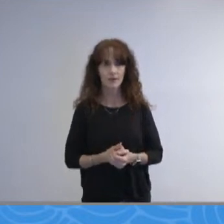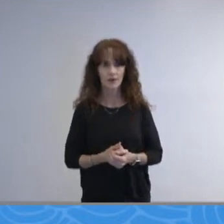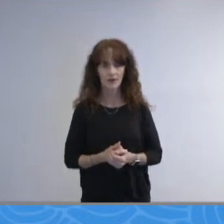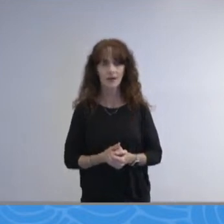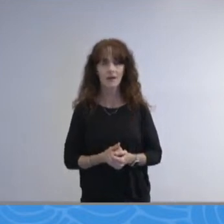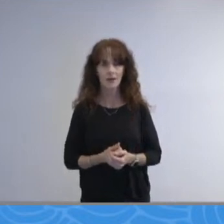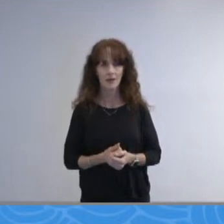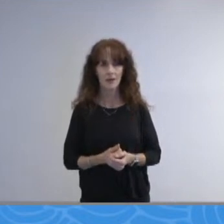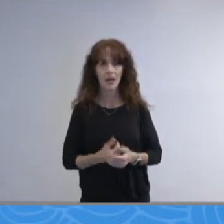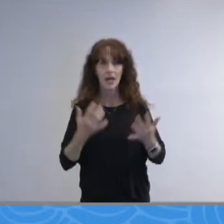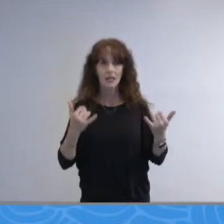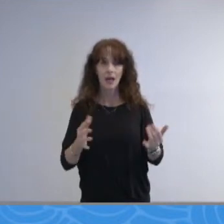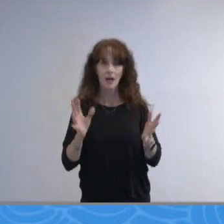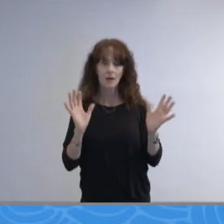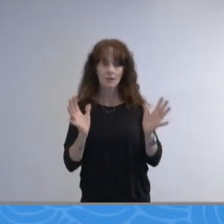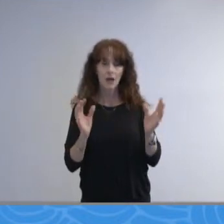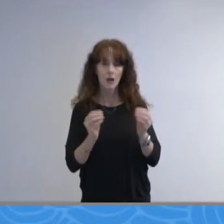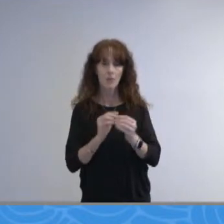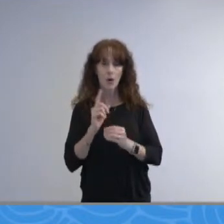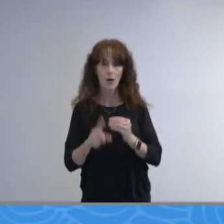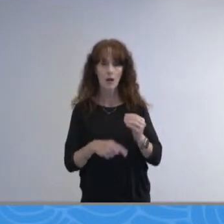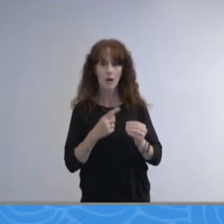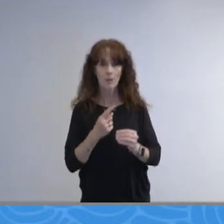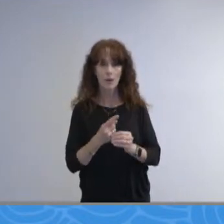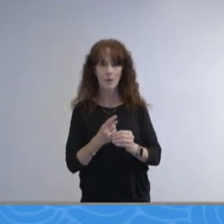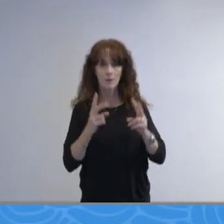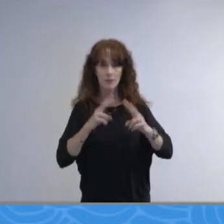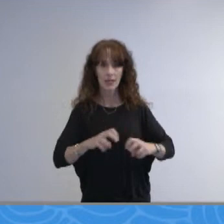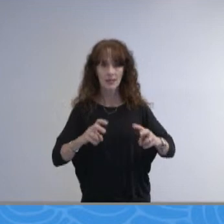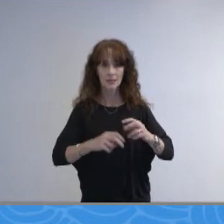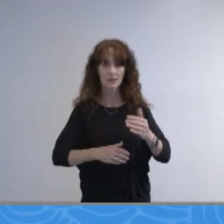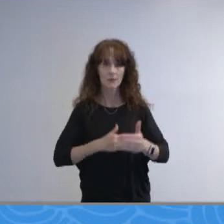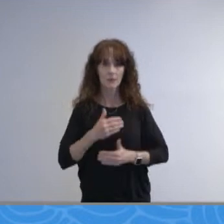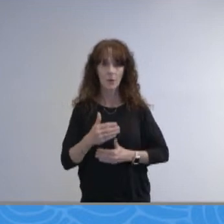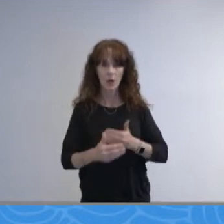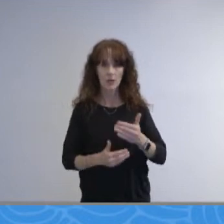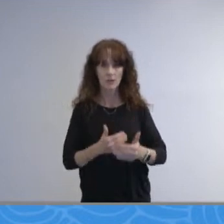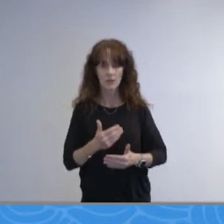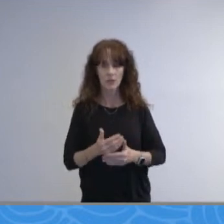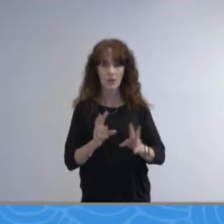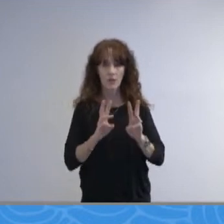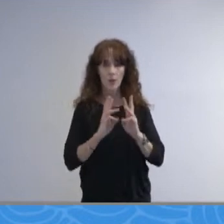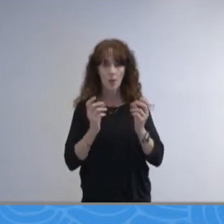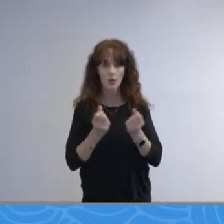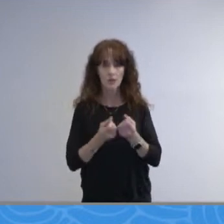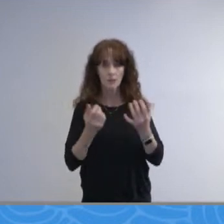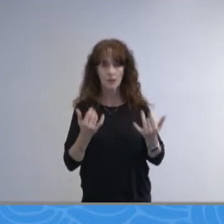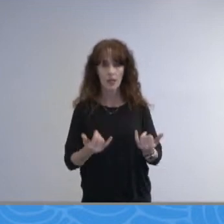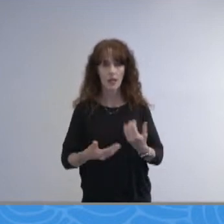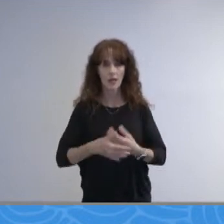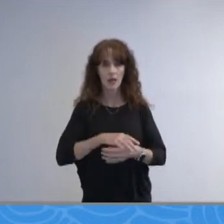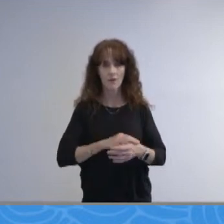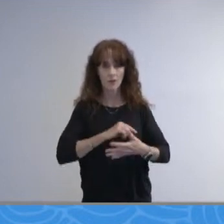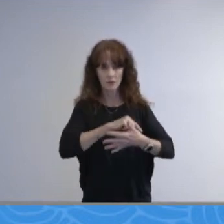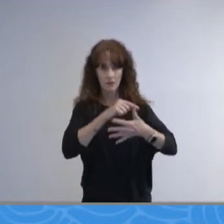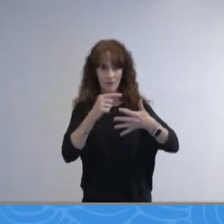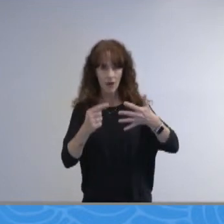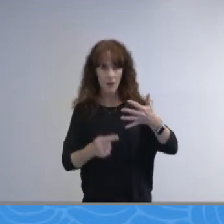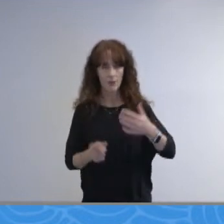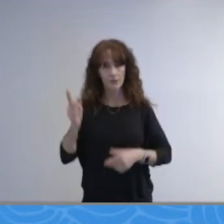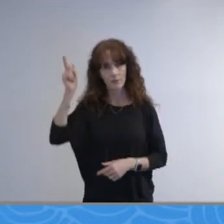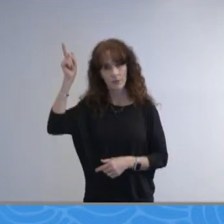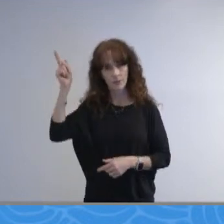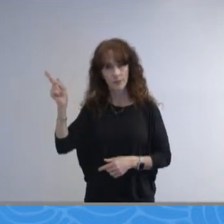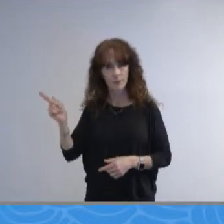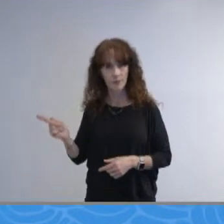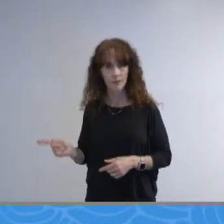So now I'm going to talk more about the assessment process. The workshop today covers the following: how to